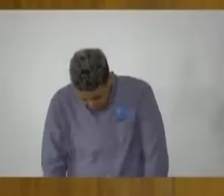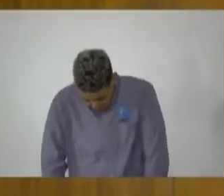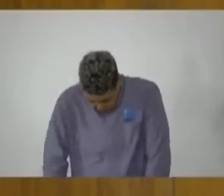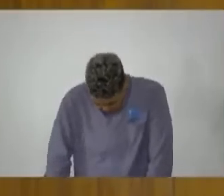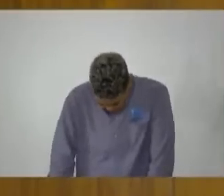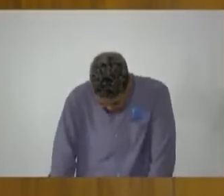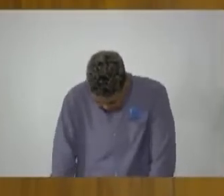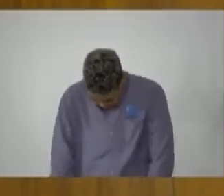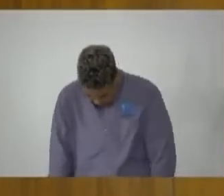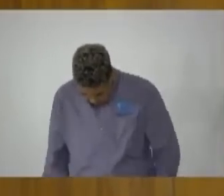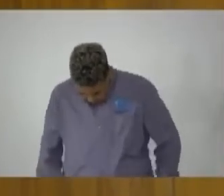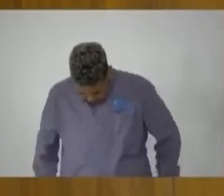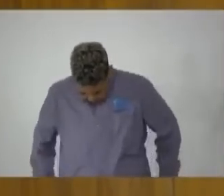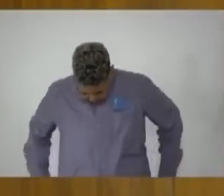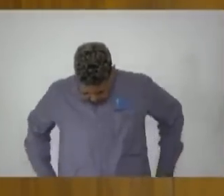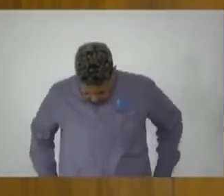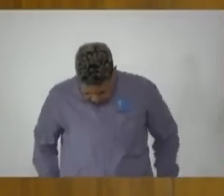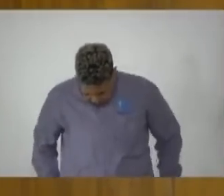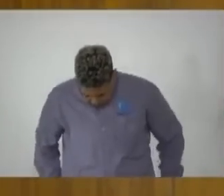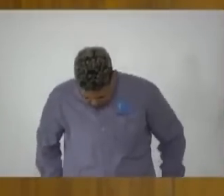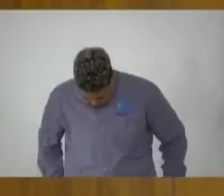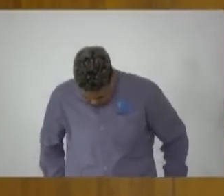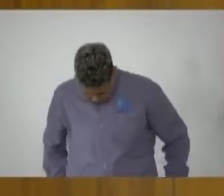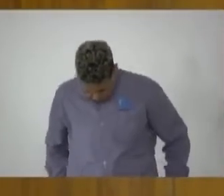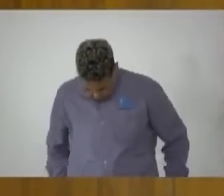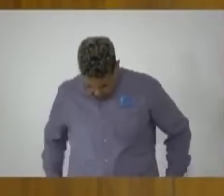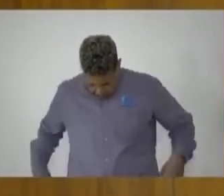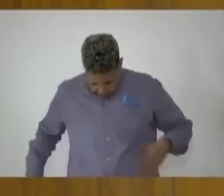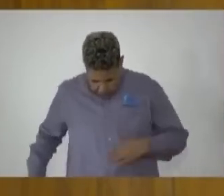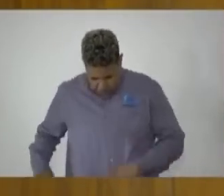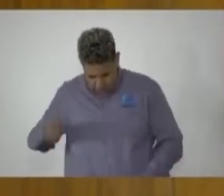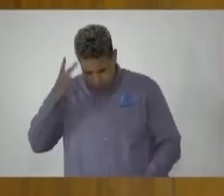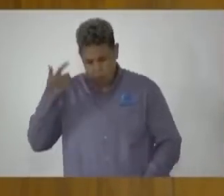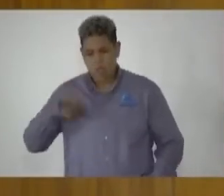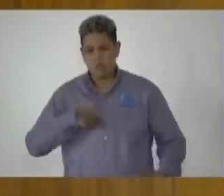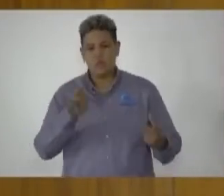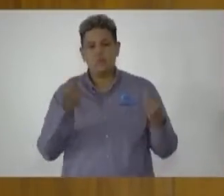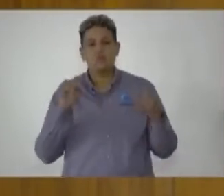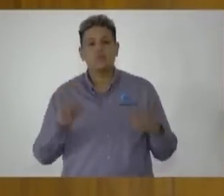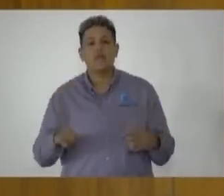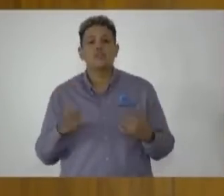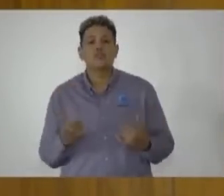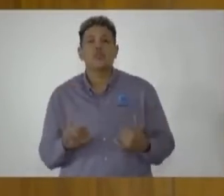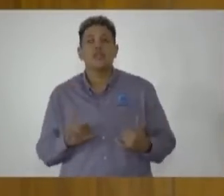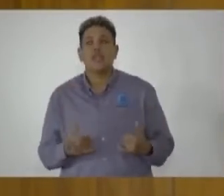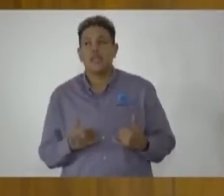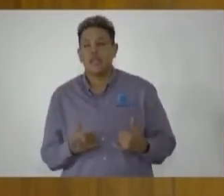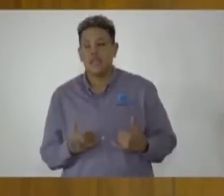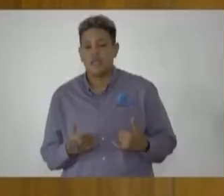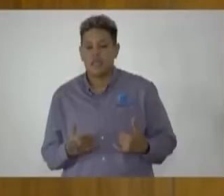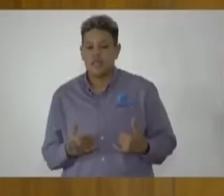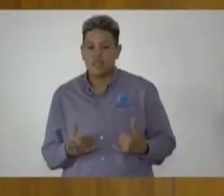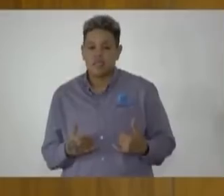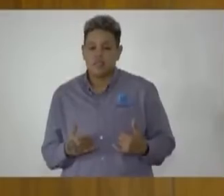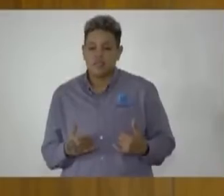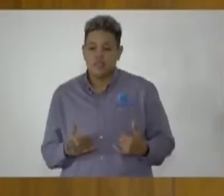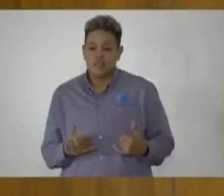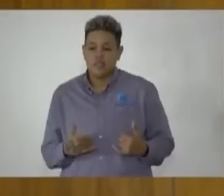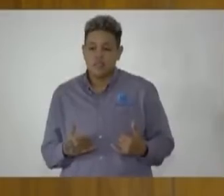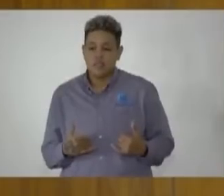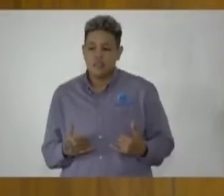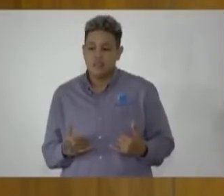President, why are we adopting that approach? What is